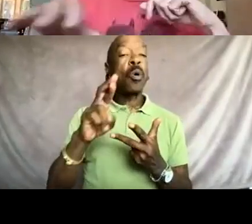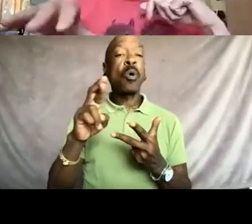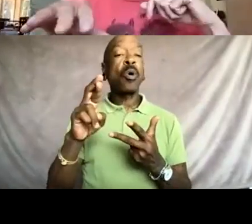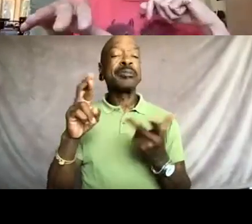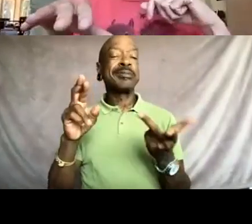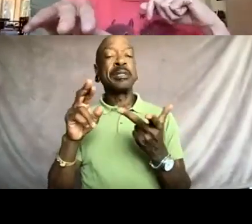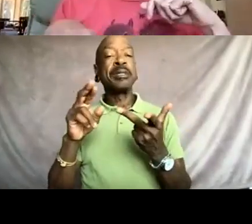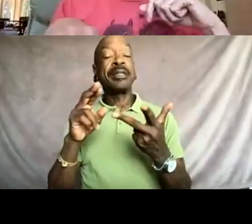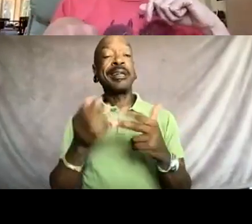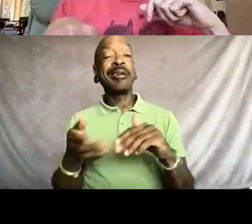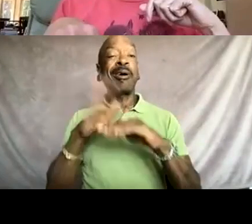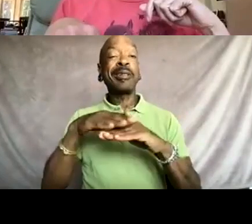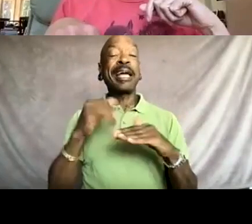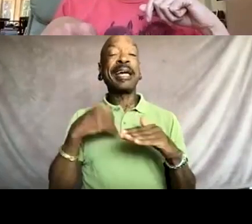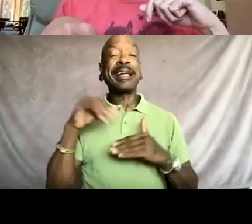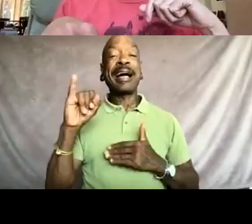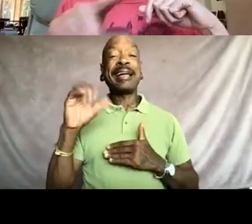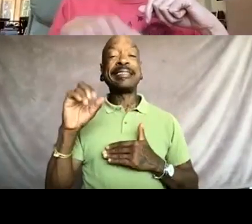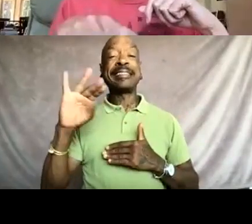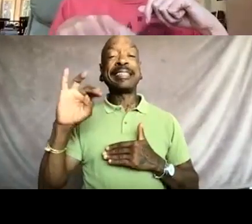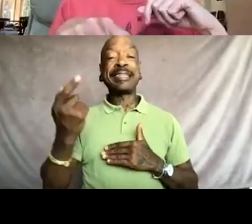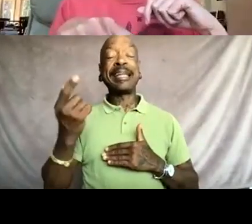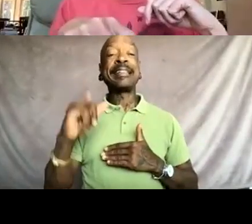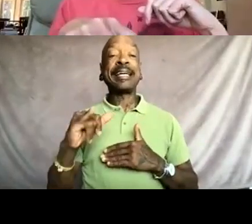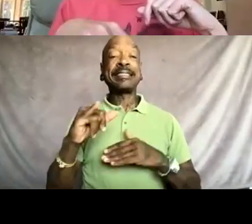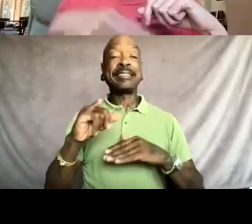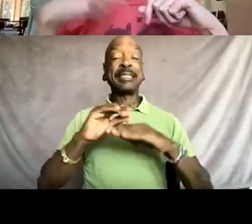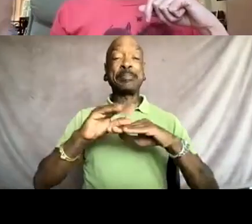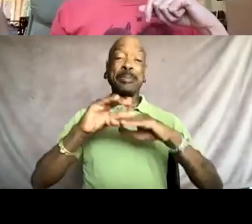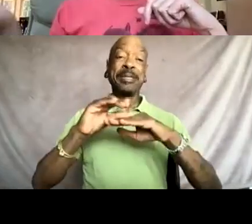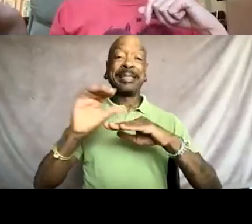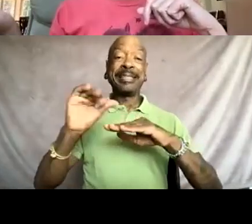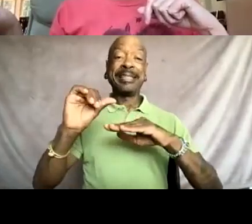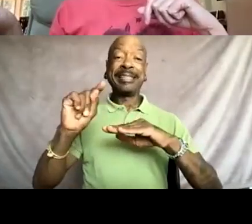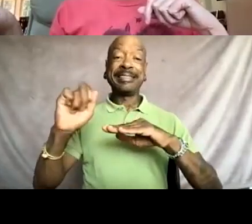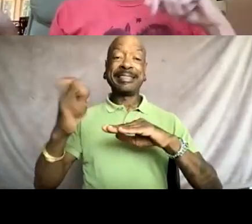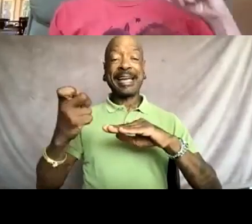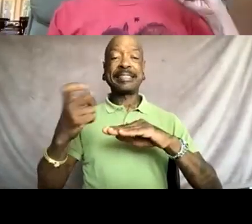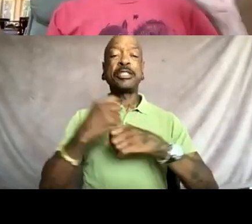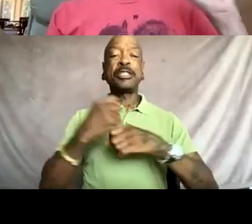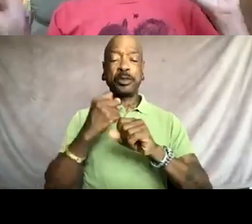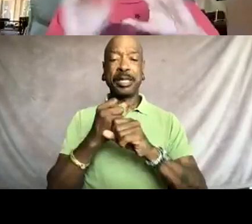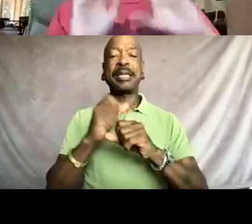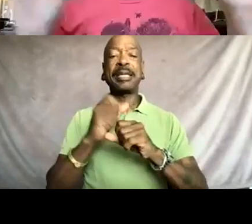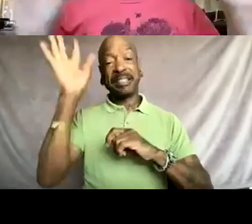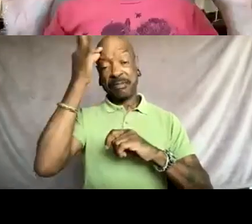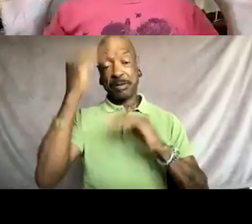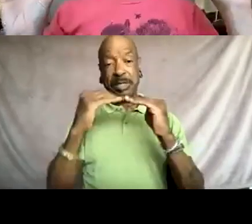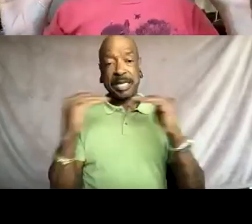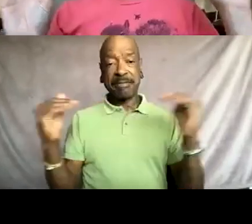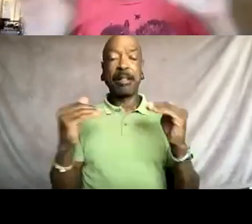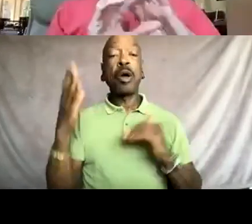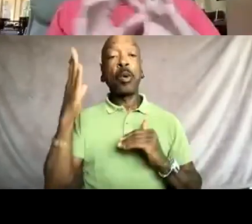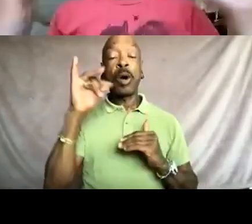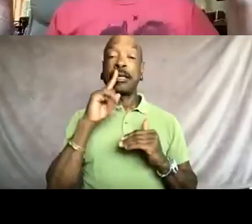that is the icing, which is the tax status, which is a choice you make at the federal level. And the reason why we parse these things